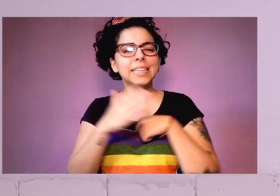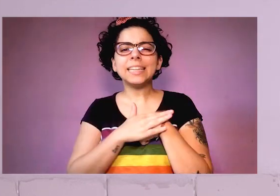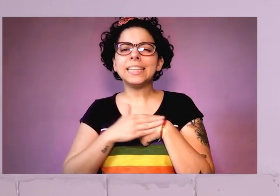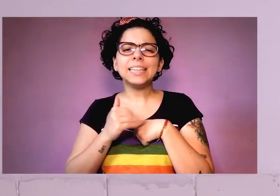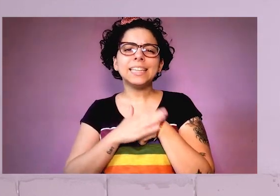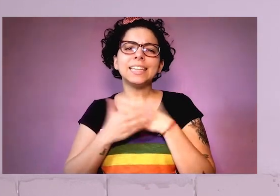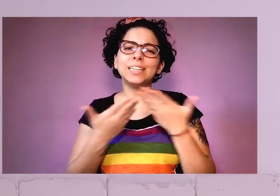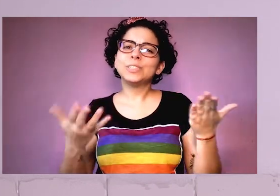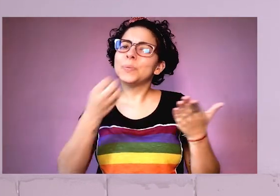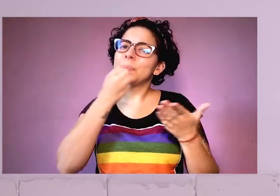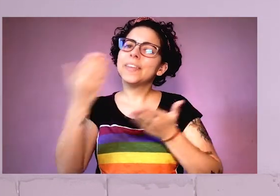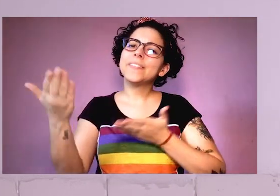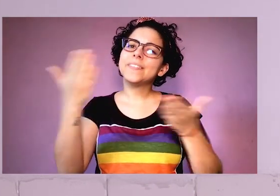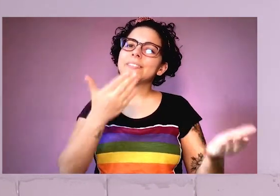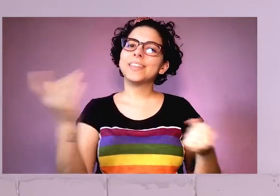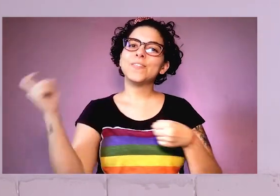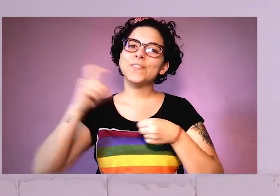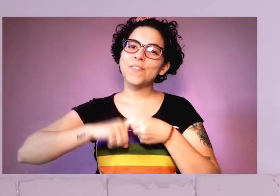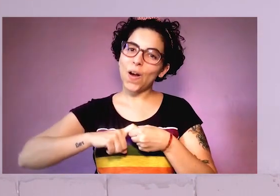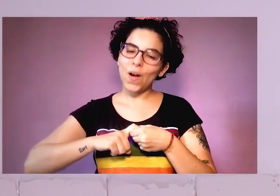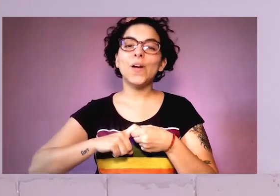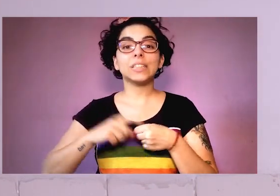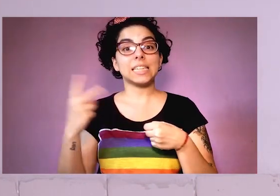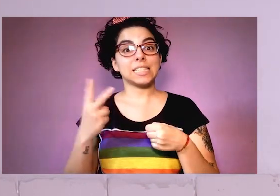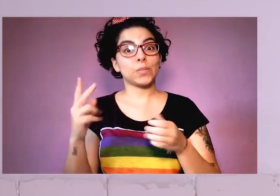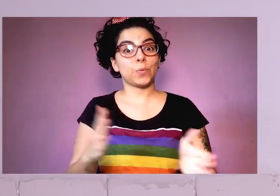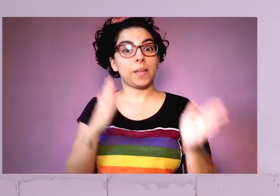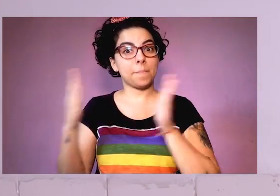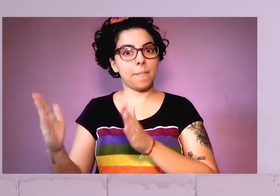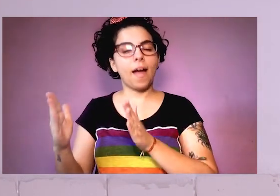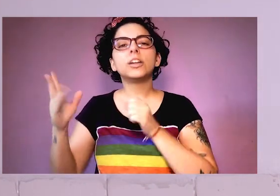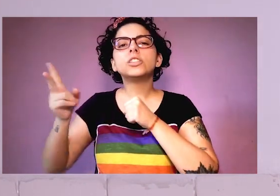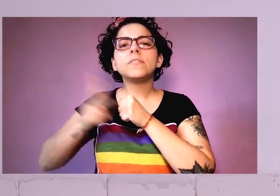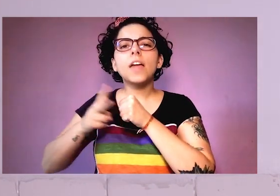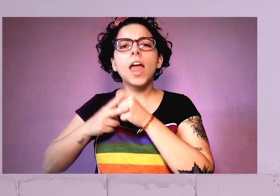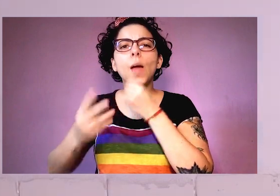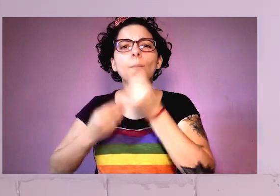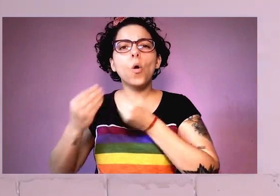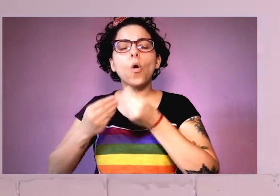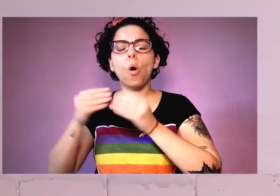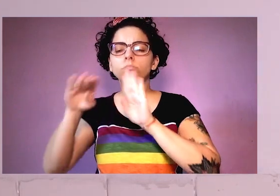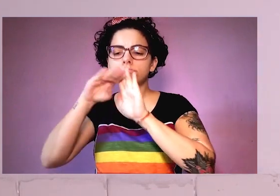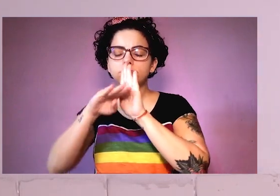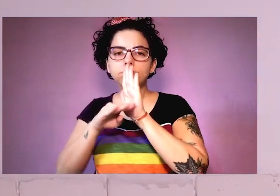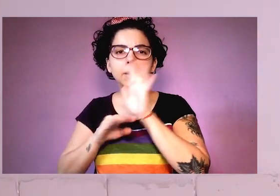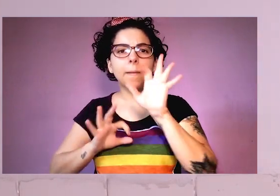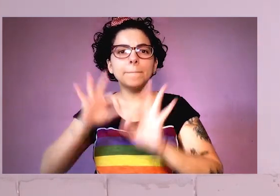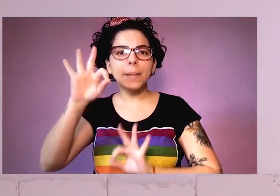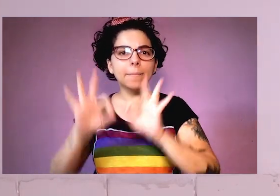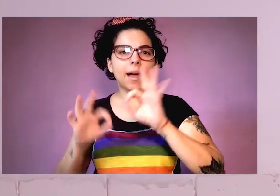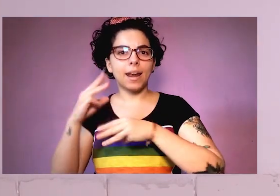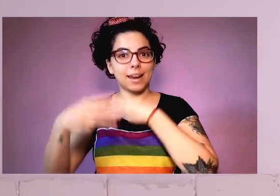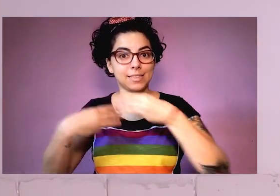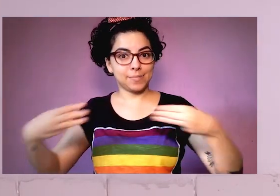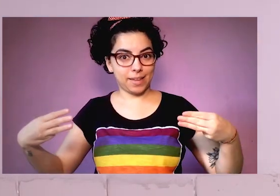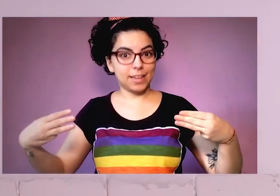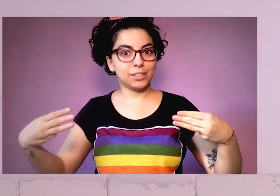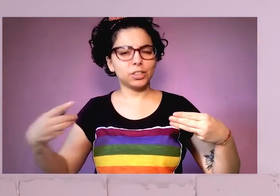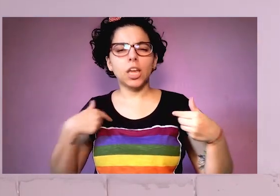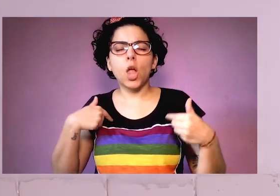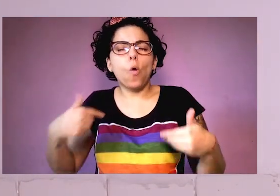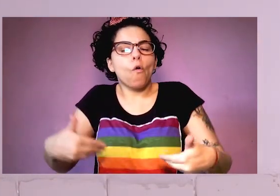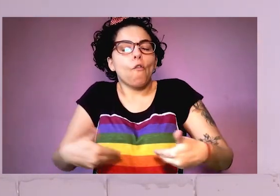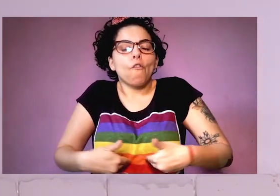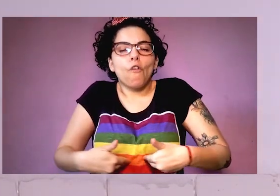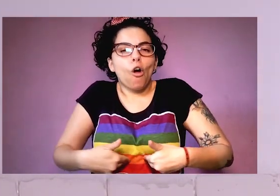Hello dears, welcome back. Welcome to the second part of our lesson. Today we're gonna cook this spaghetti and